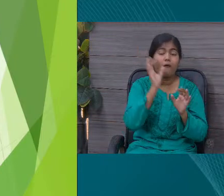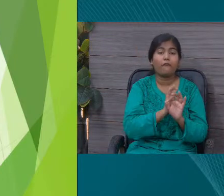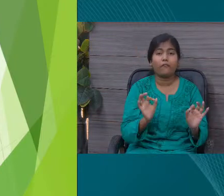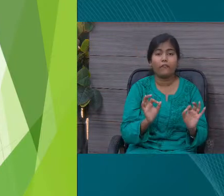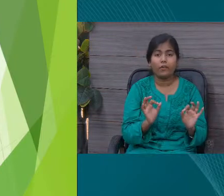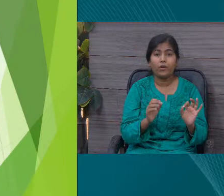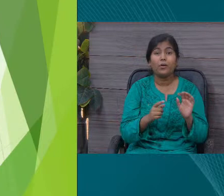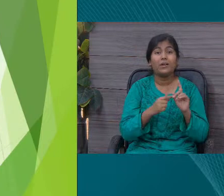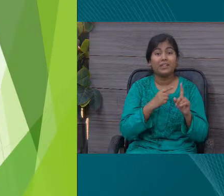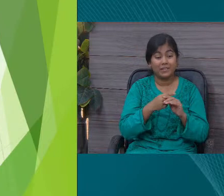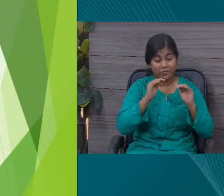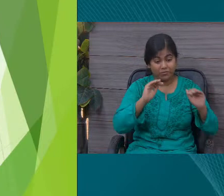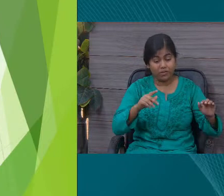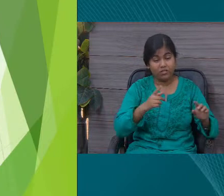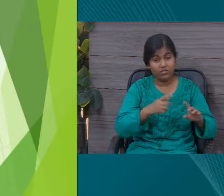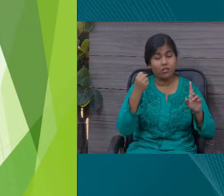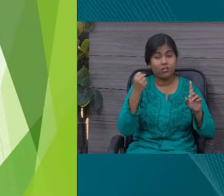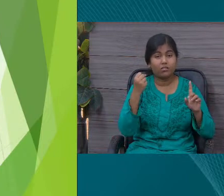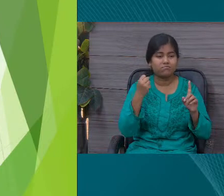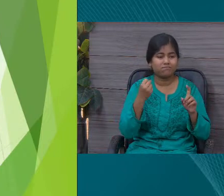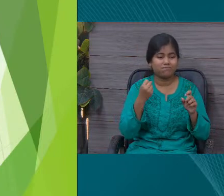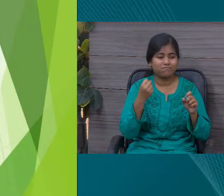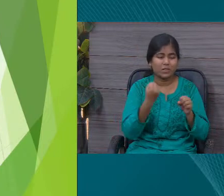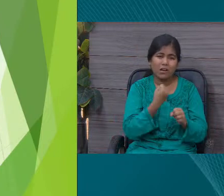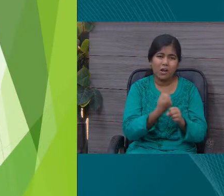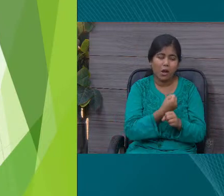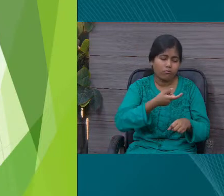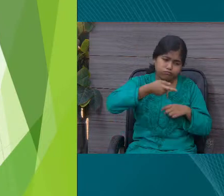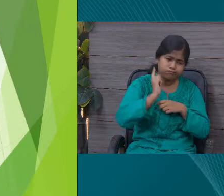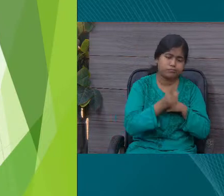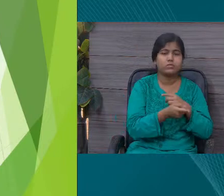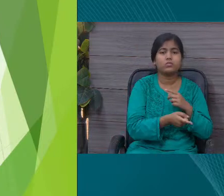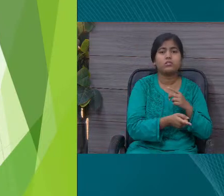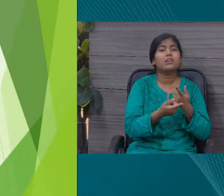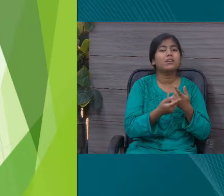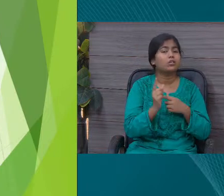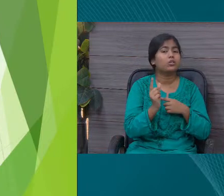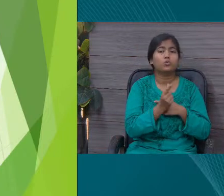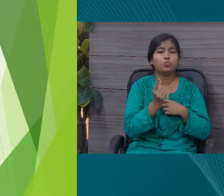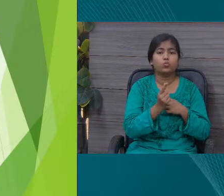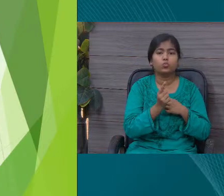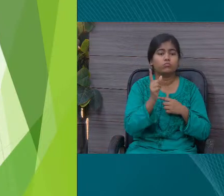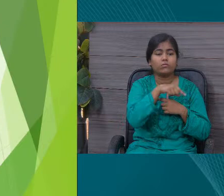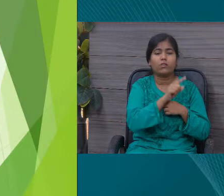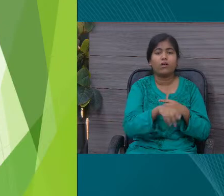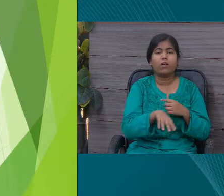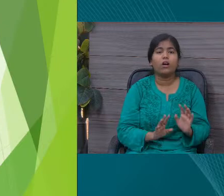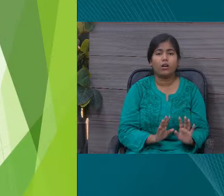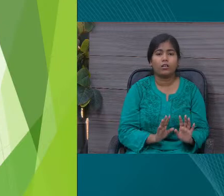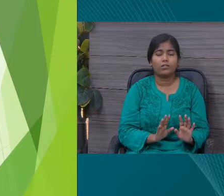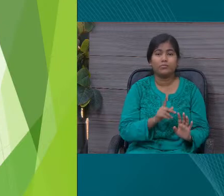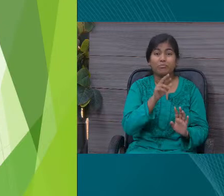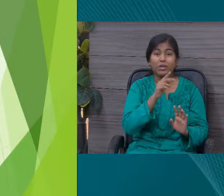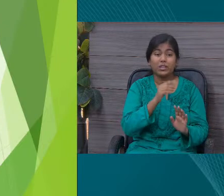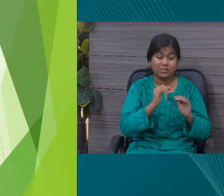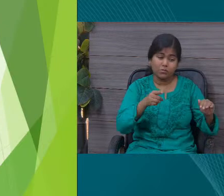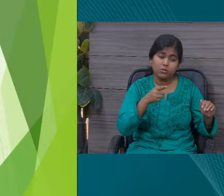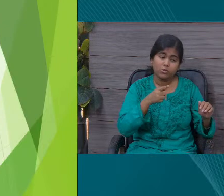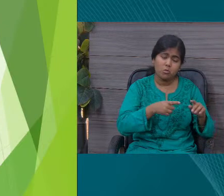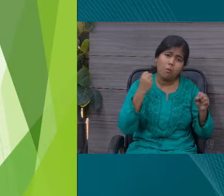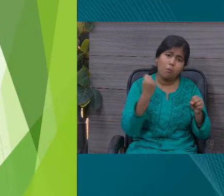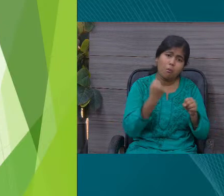is illegal. That is why Anish Jung is trying to put an end to this exploitation of children. Okay. And if we move